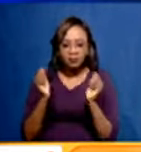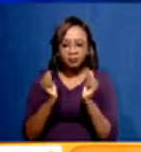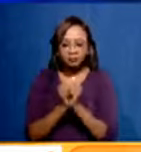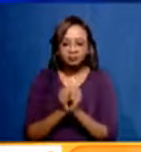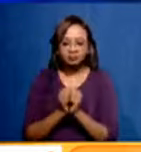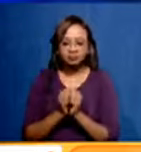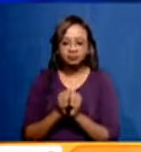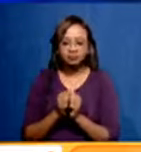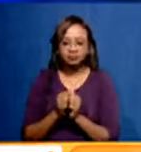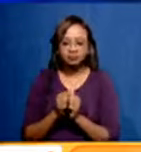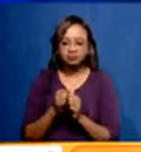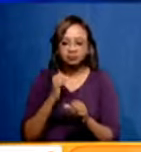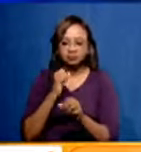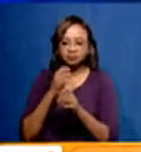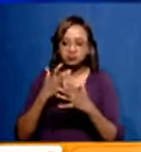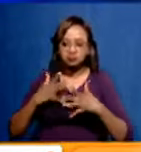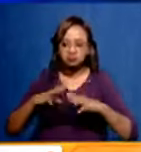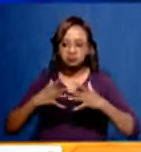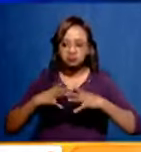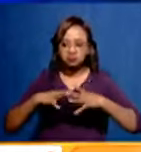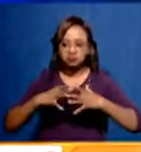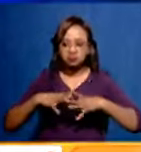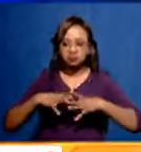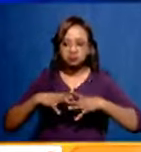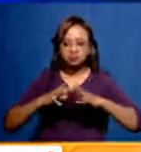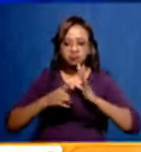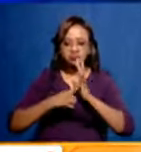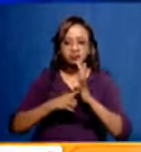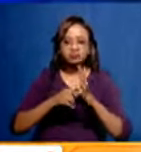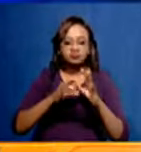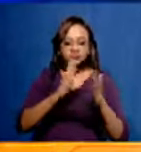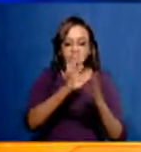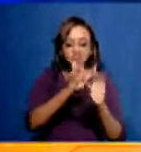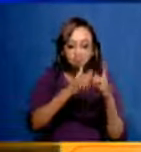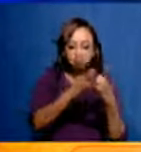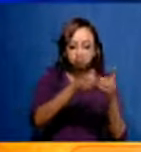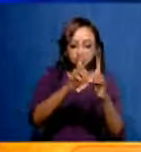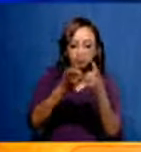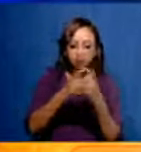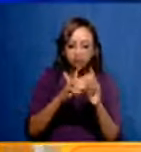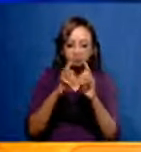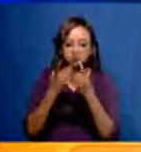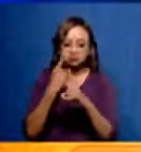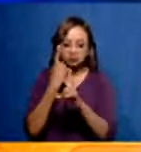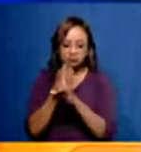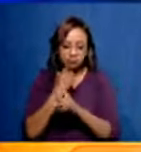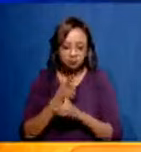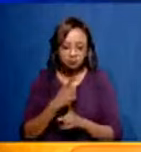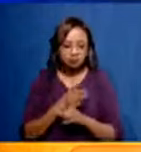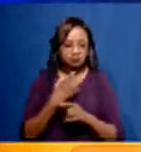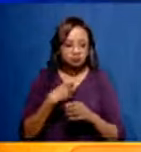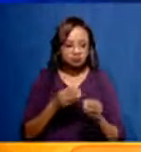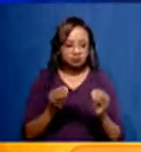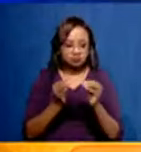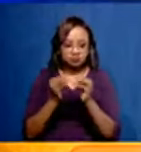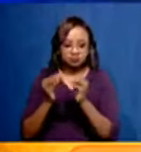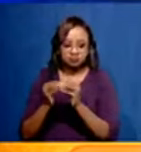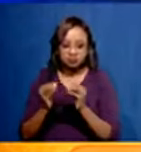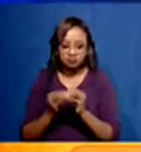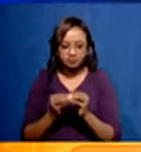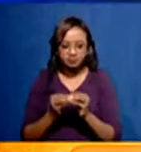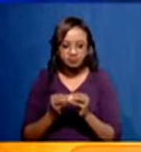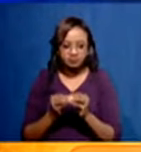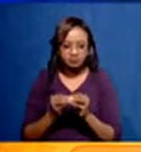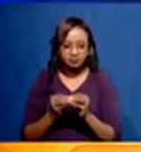common denominator meeting arts and sciences, built environment, engineering, science technology,